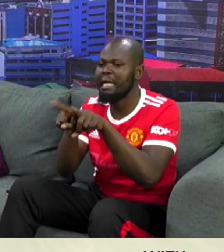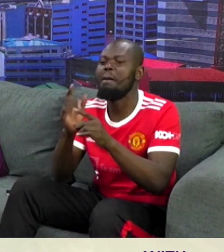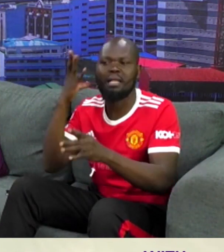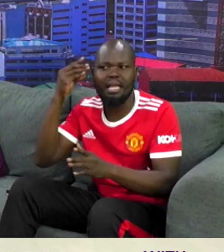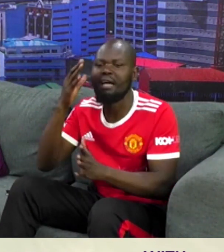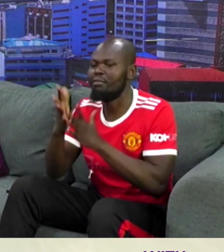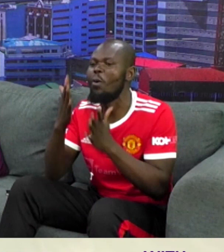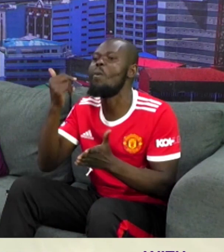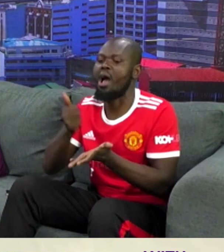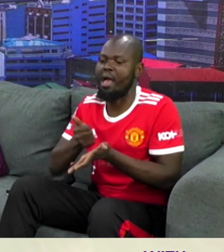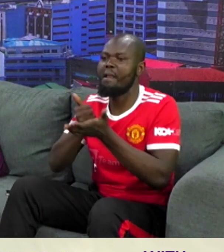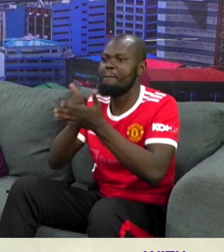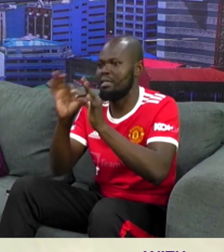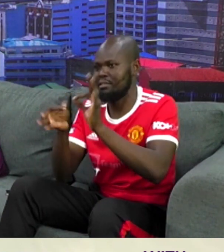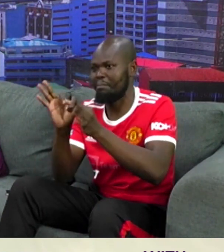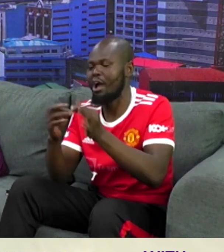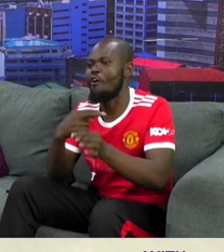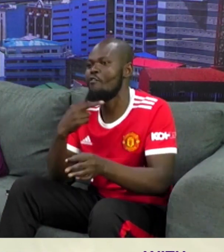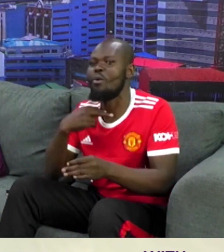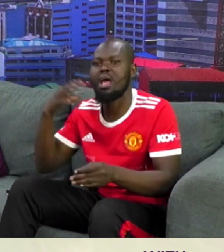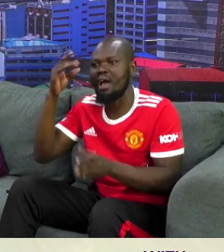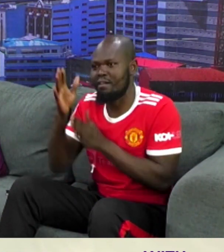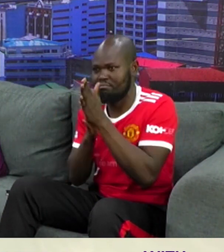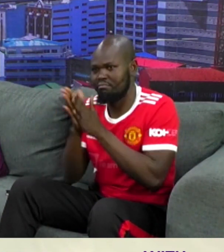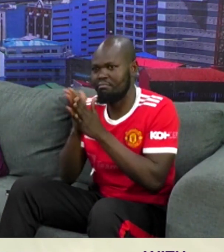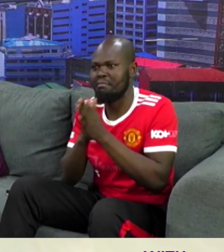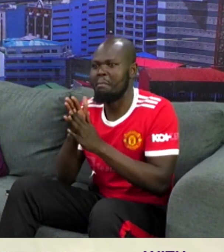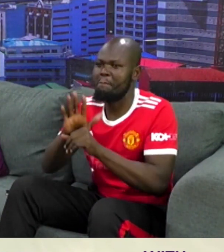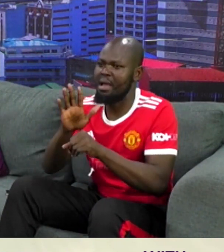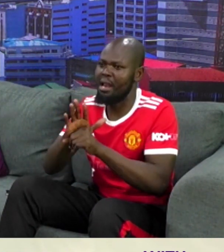informed you about sport, and now we are getting to sample some feedbacks. And